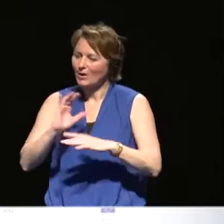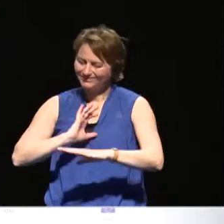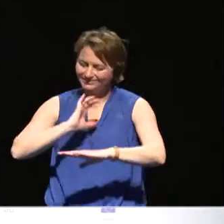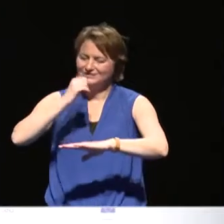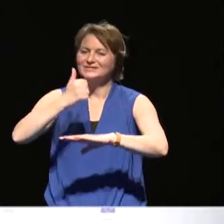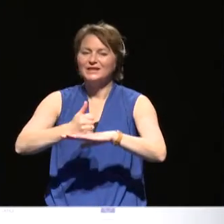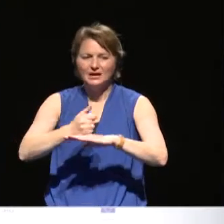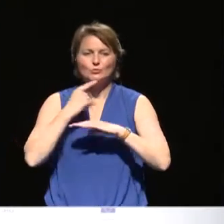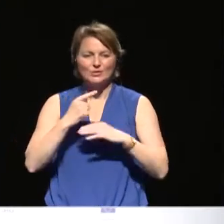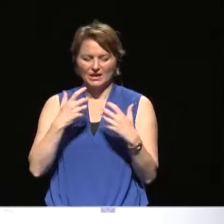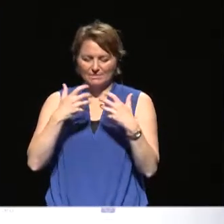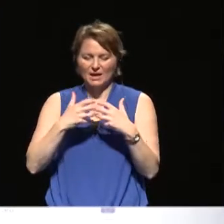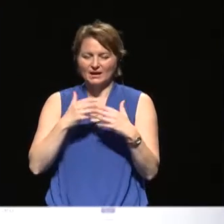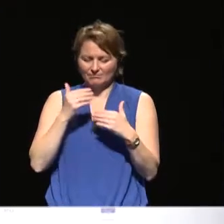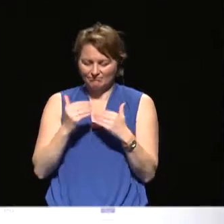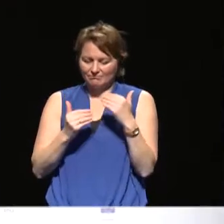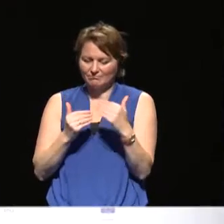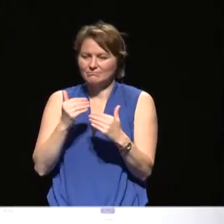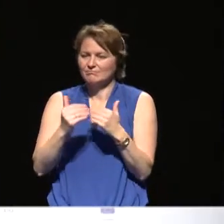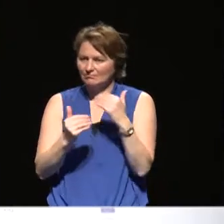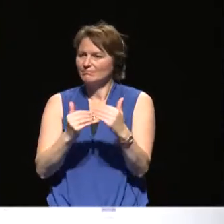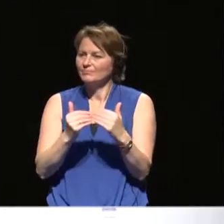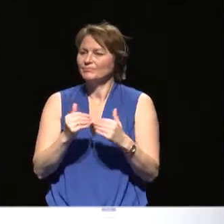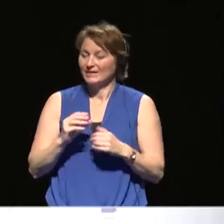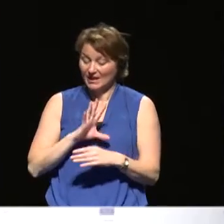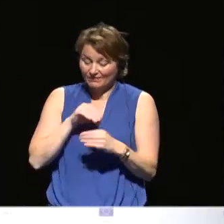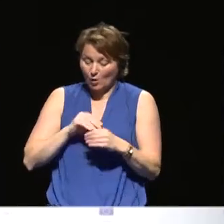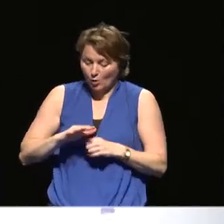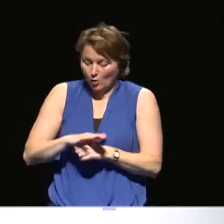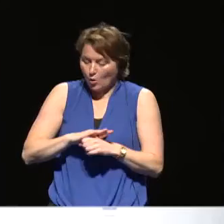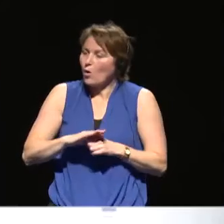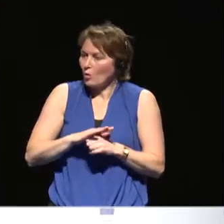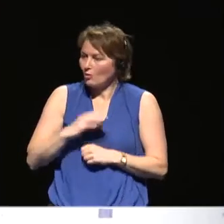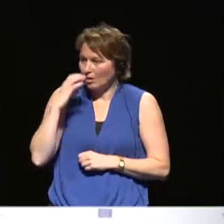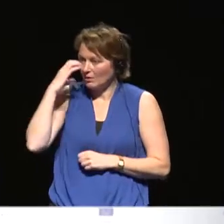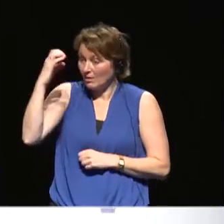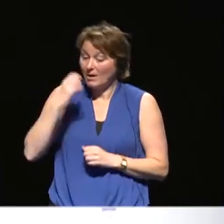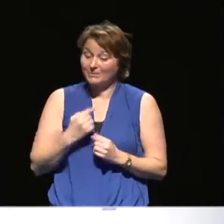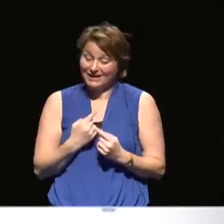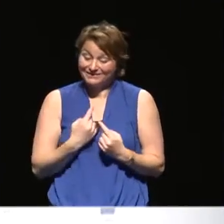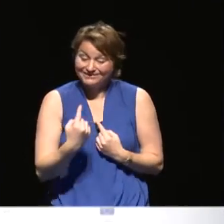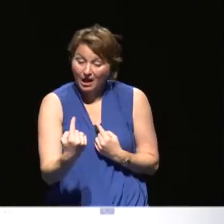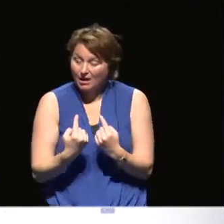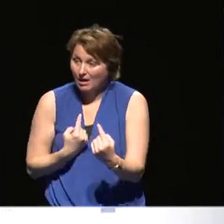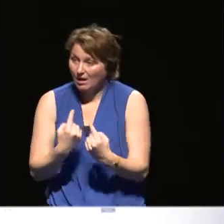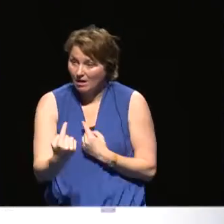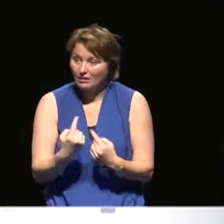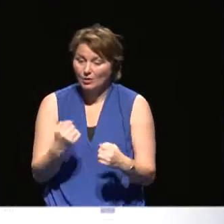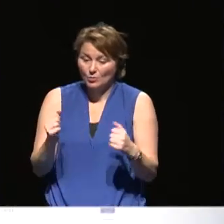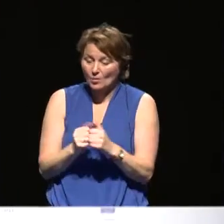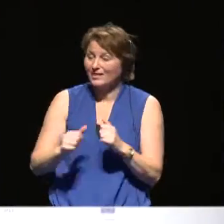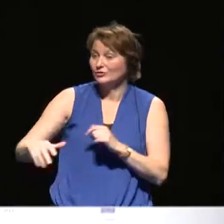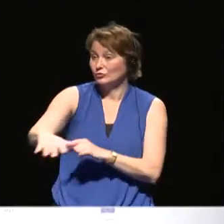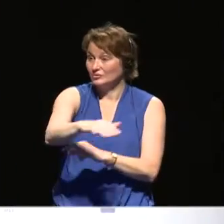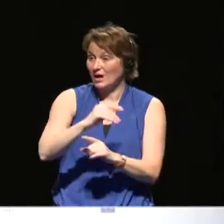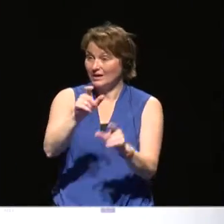consolidated mechanisms involving local government with mutual dialogue between civil society and the government, because it is